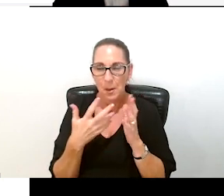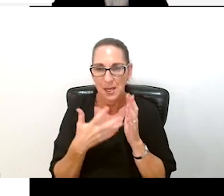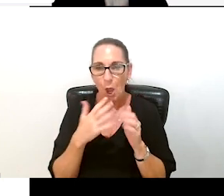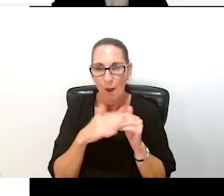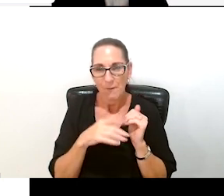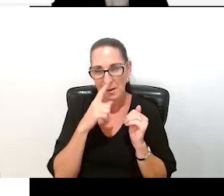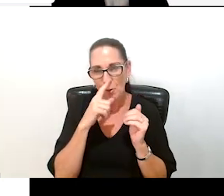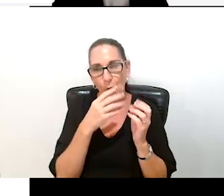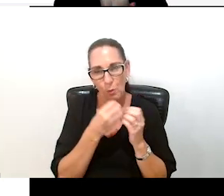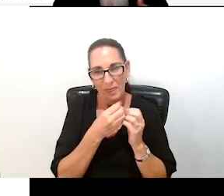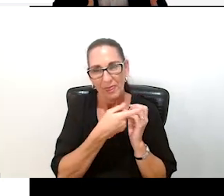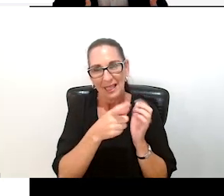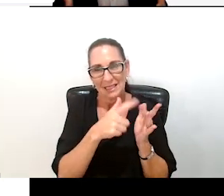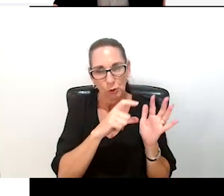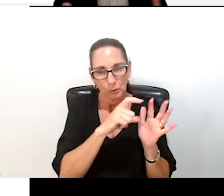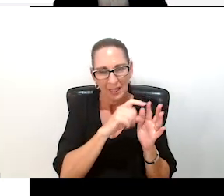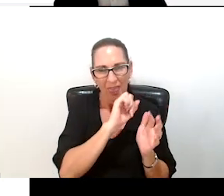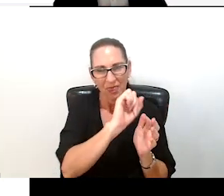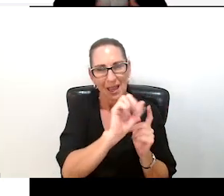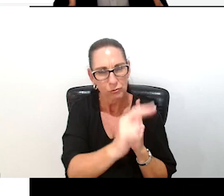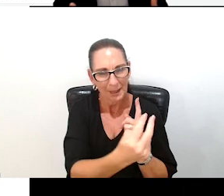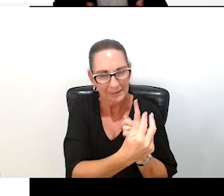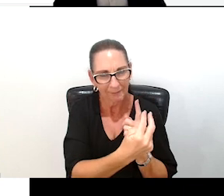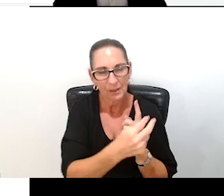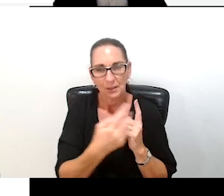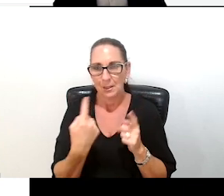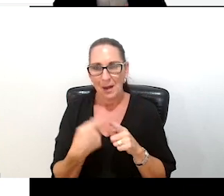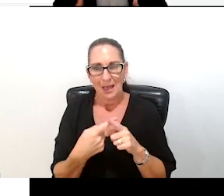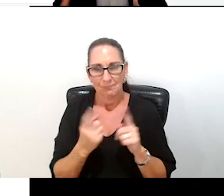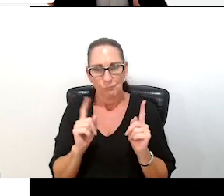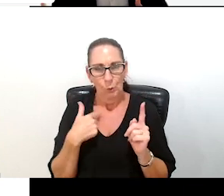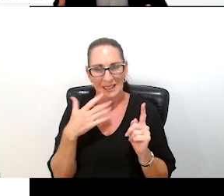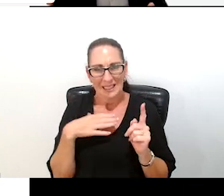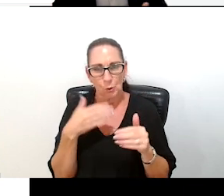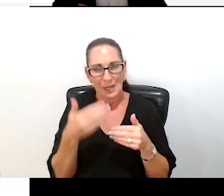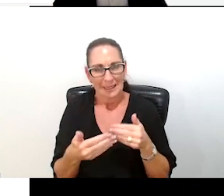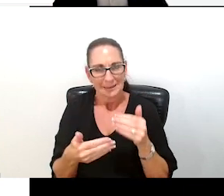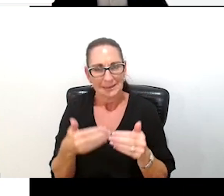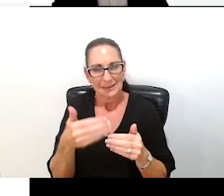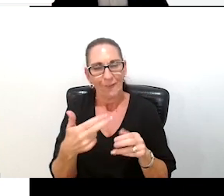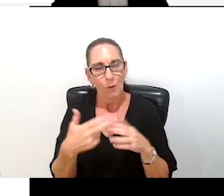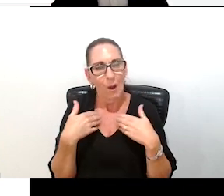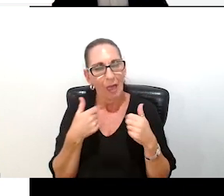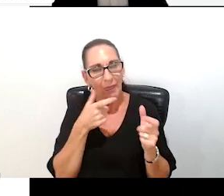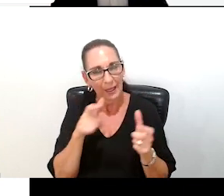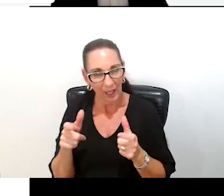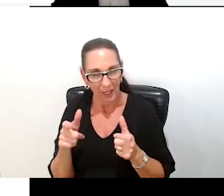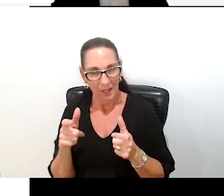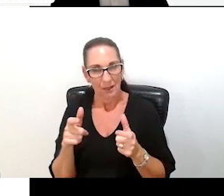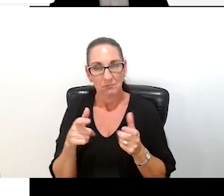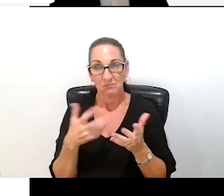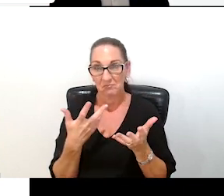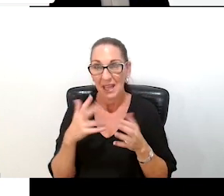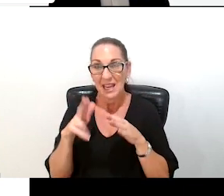intellectual disability, from the perspective of what needs to be done next in healthcare, thinking about things like the